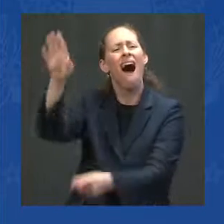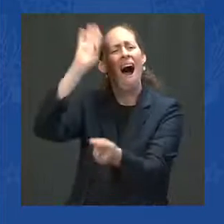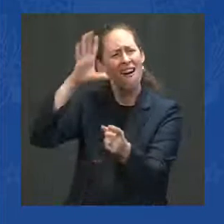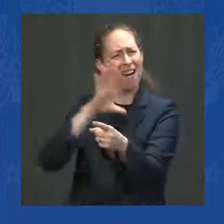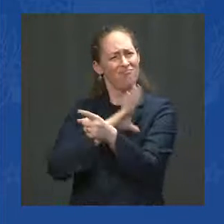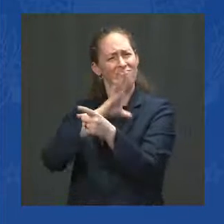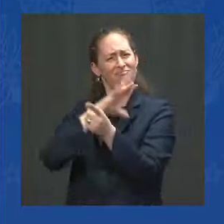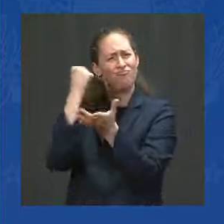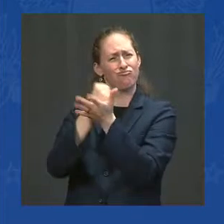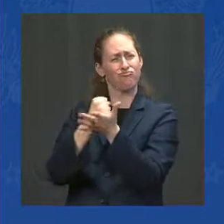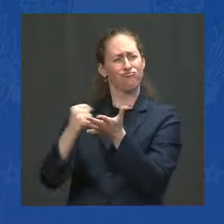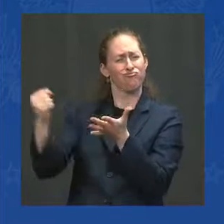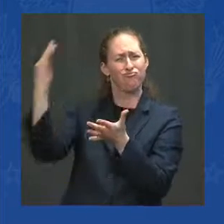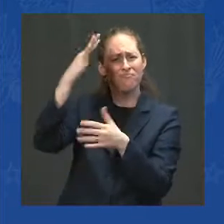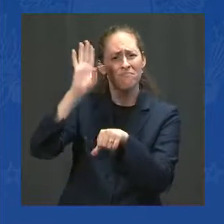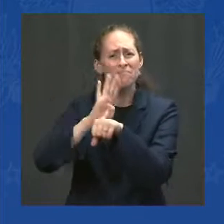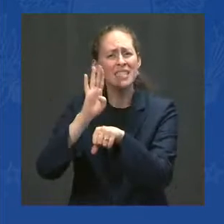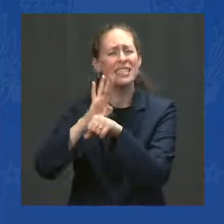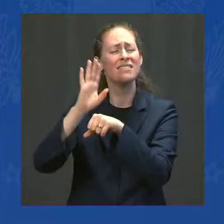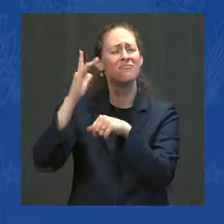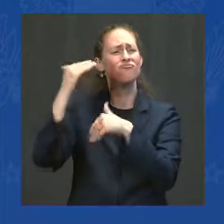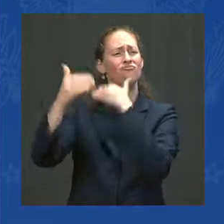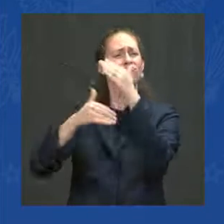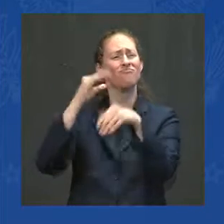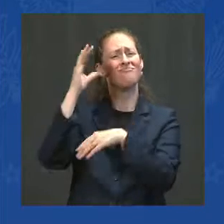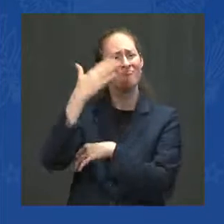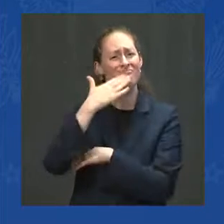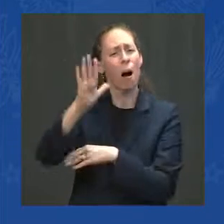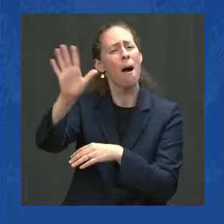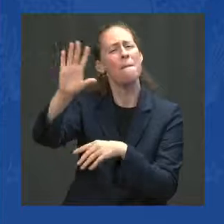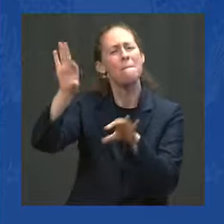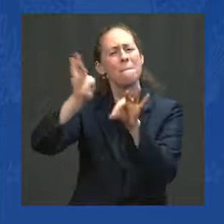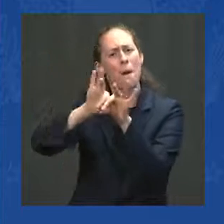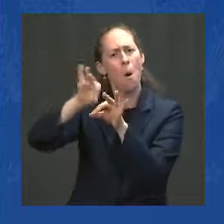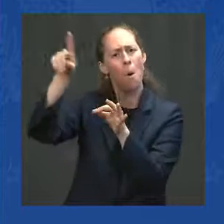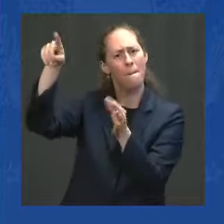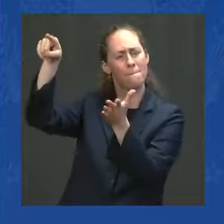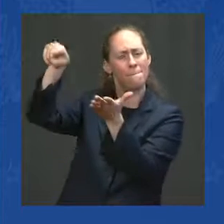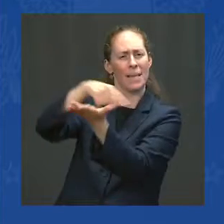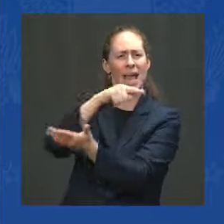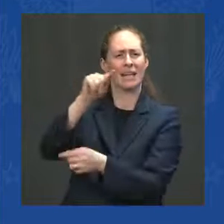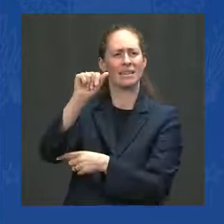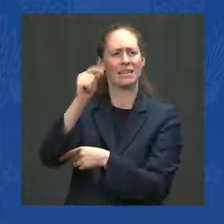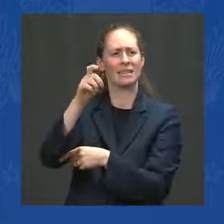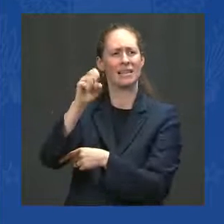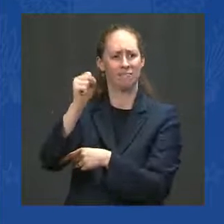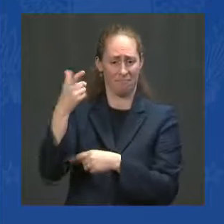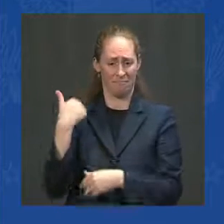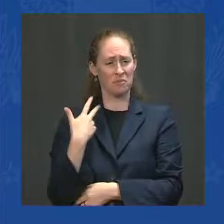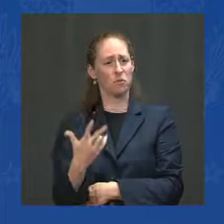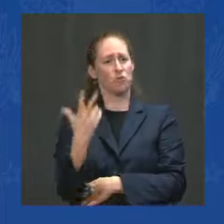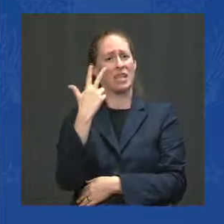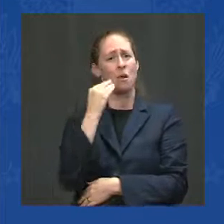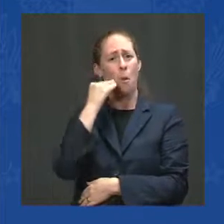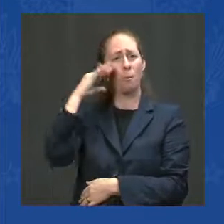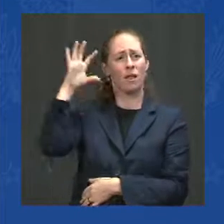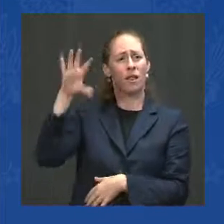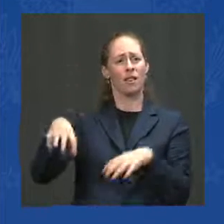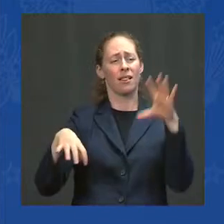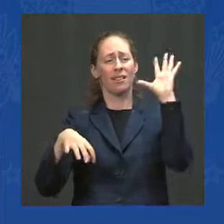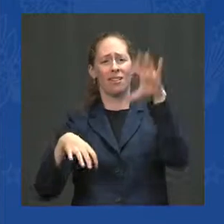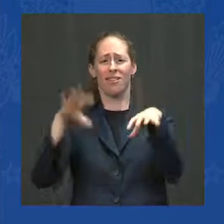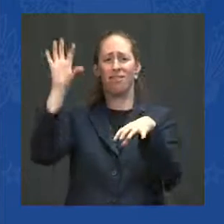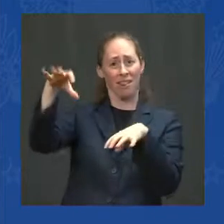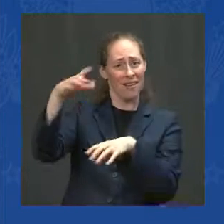But this isn't going to change anything for you. You'll still have your 3 homes, you'll still have whatever you need, and corporations will continue to